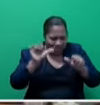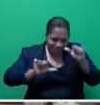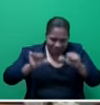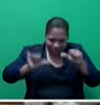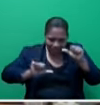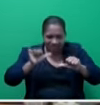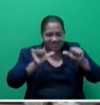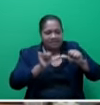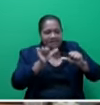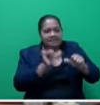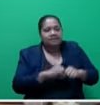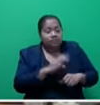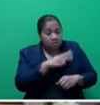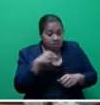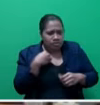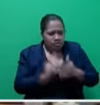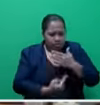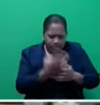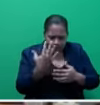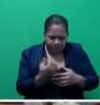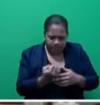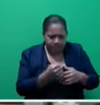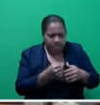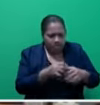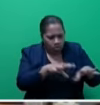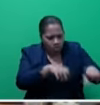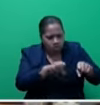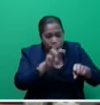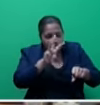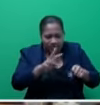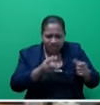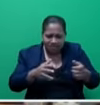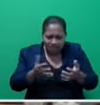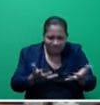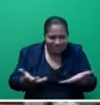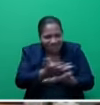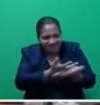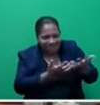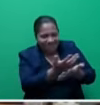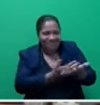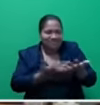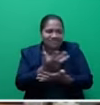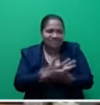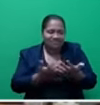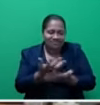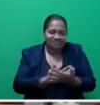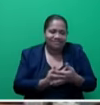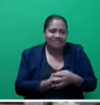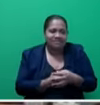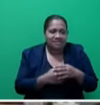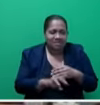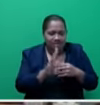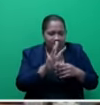permitting processes. The Ministry hosted 3 roundtable discussions with business stakeholders and 2 EIA clinics in all the 3